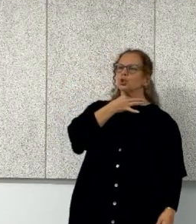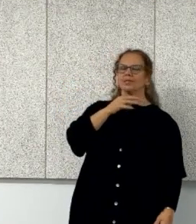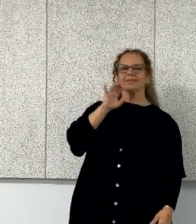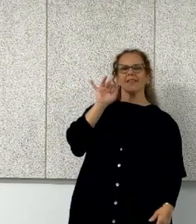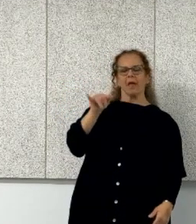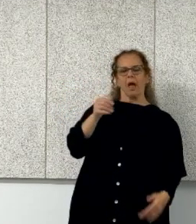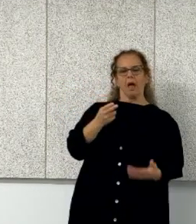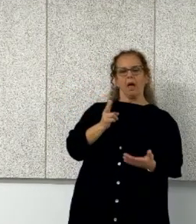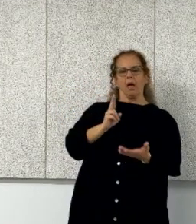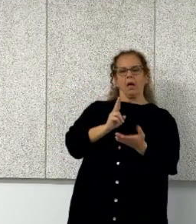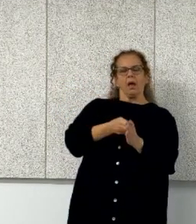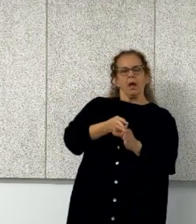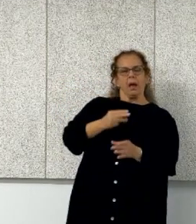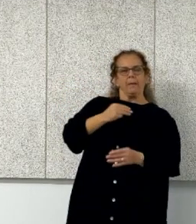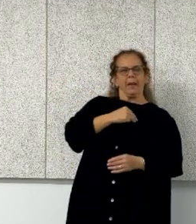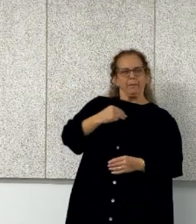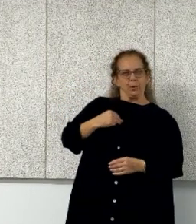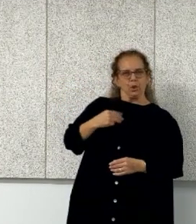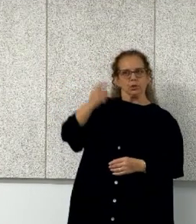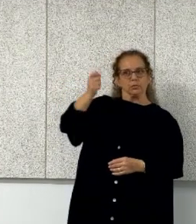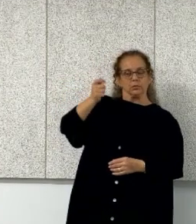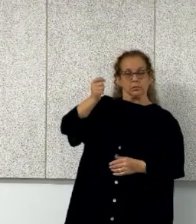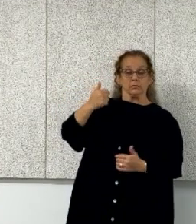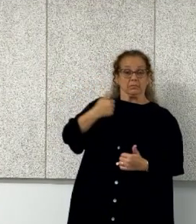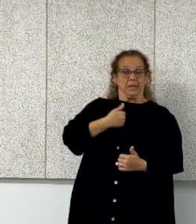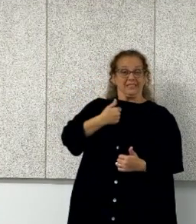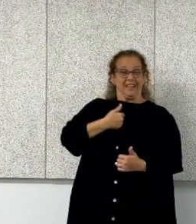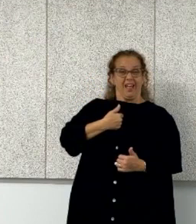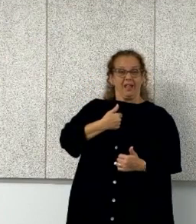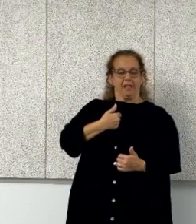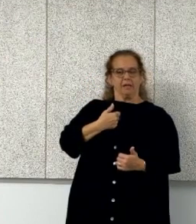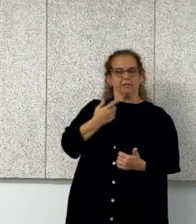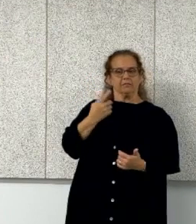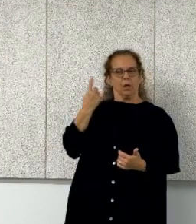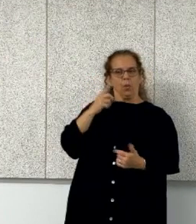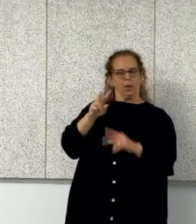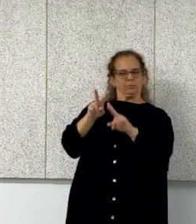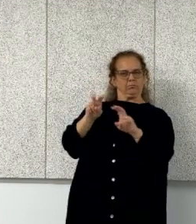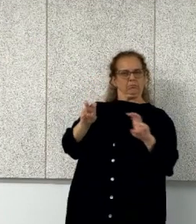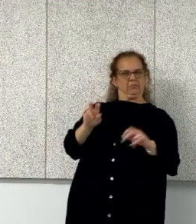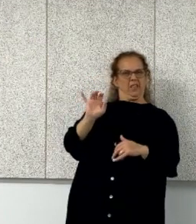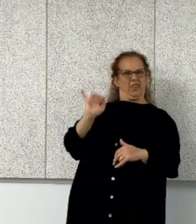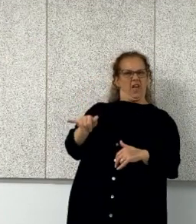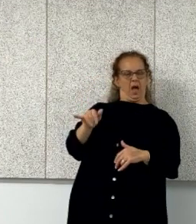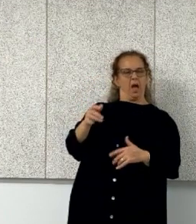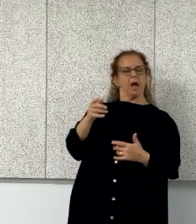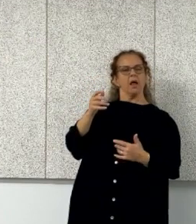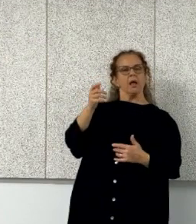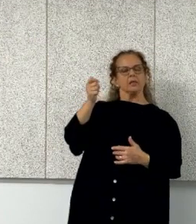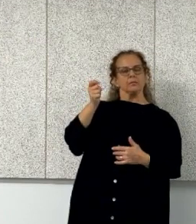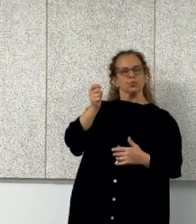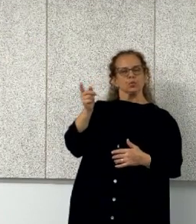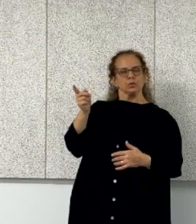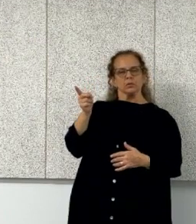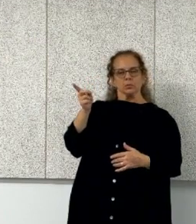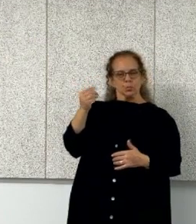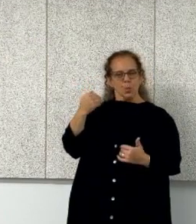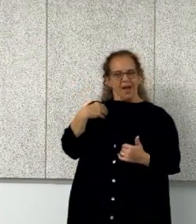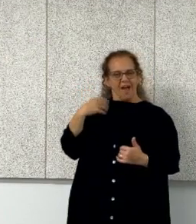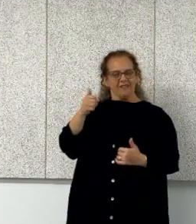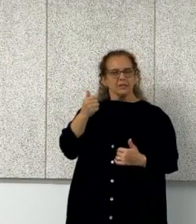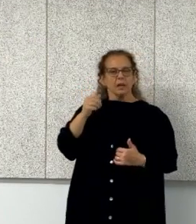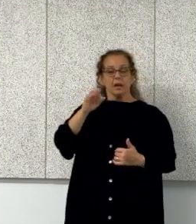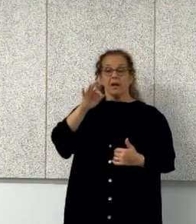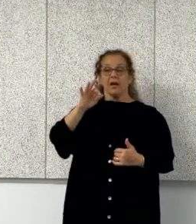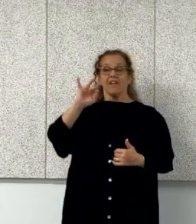conversation, because we're obviously actively interrogating what subscriptions and memberships look like. Mm-hmm. Does this data have any insight on like fixed versus